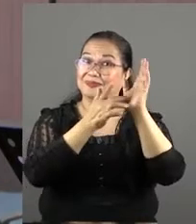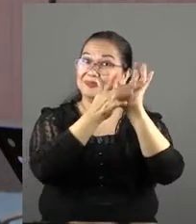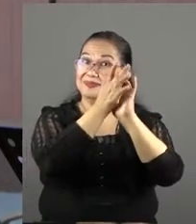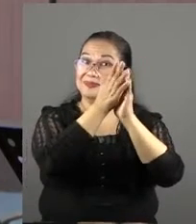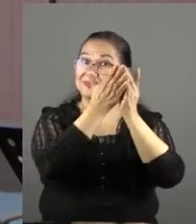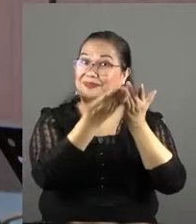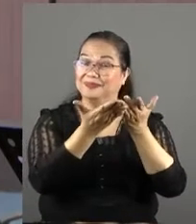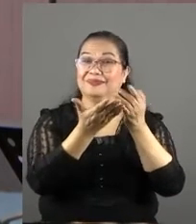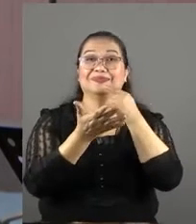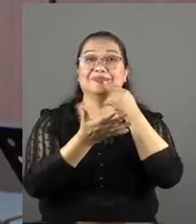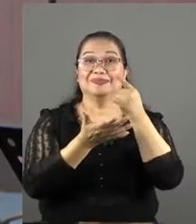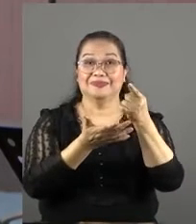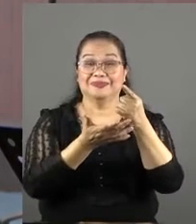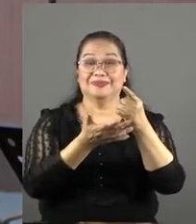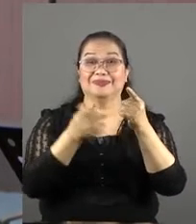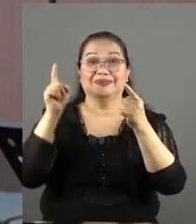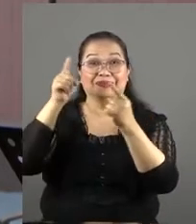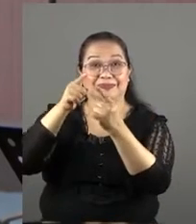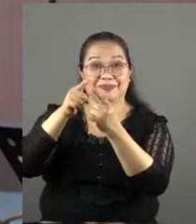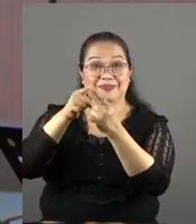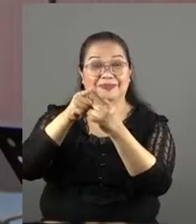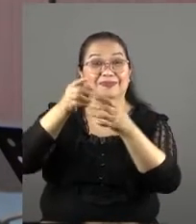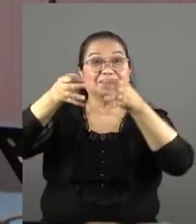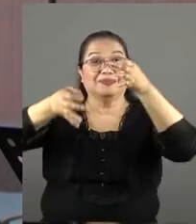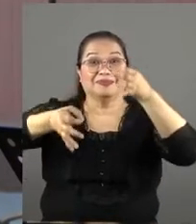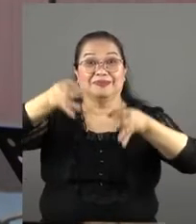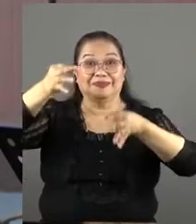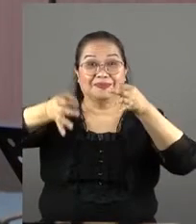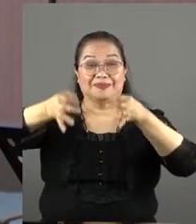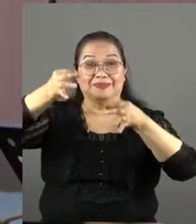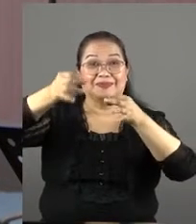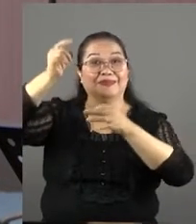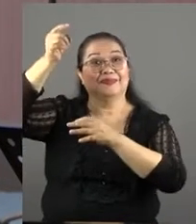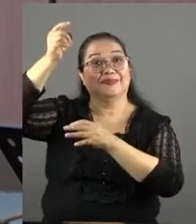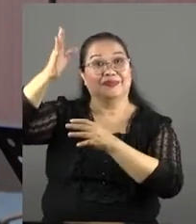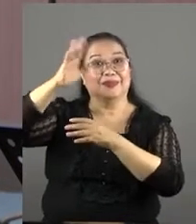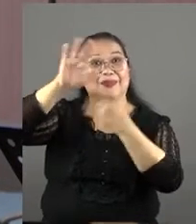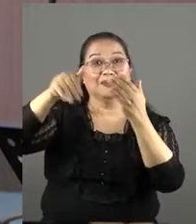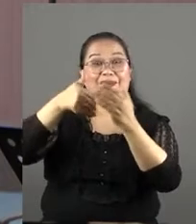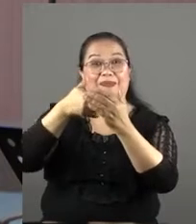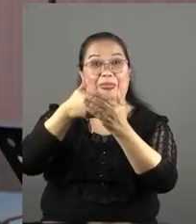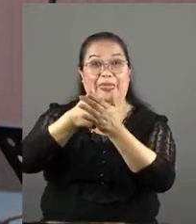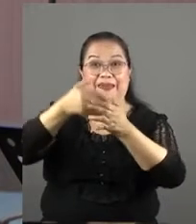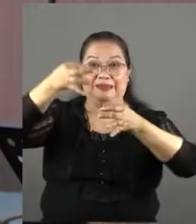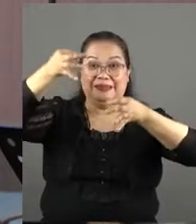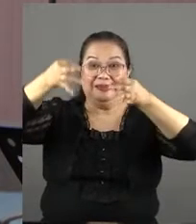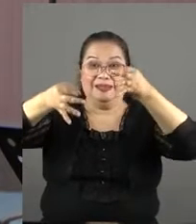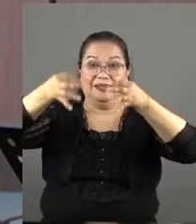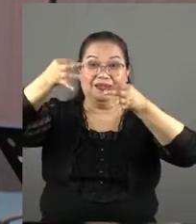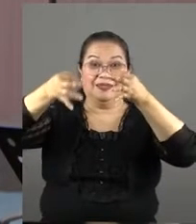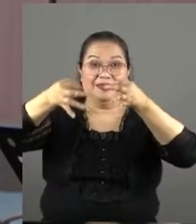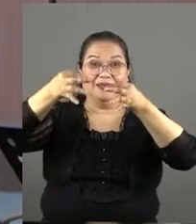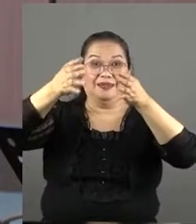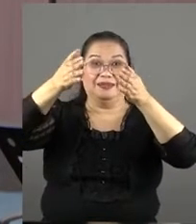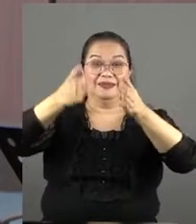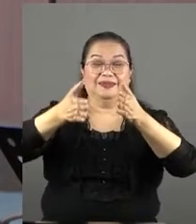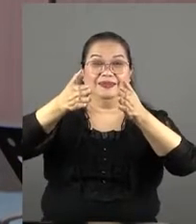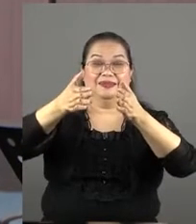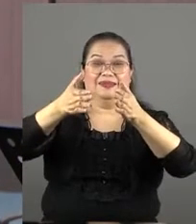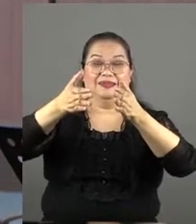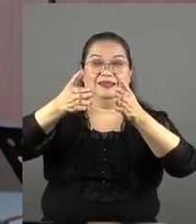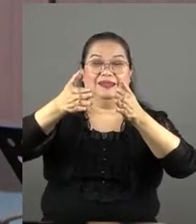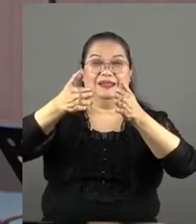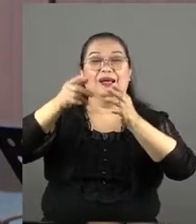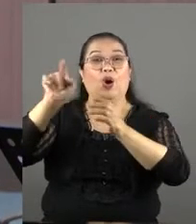really says. To a judge, the God of all. The word judge is ahead of God of all.